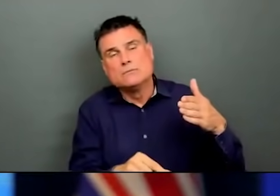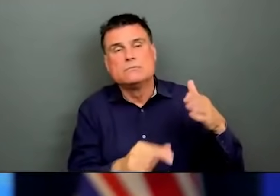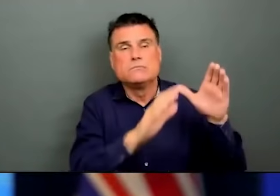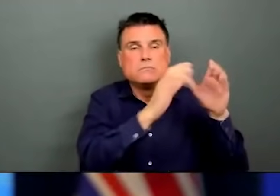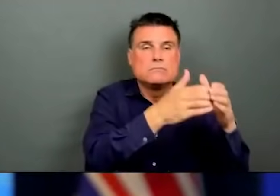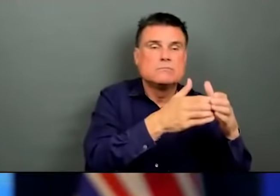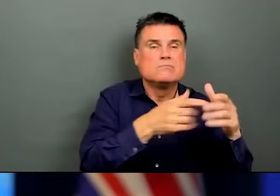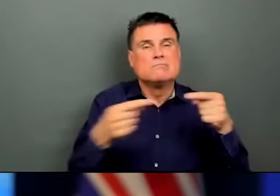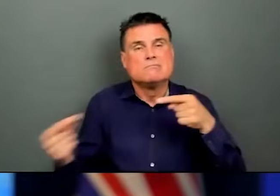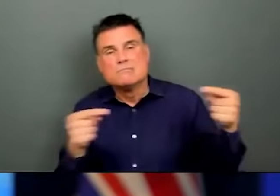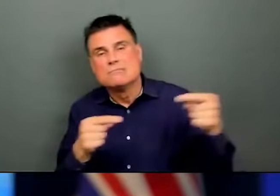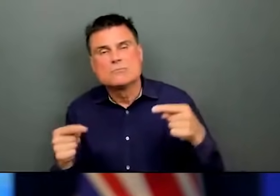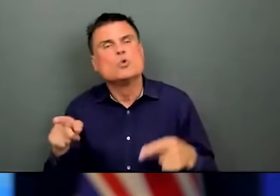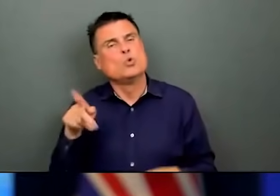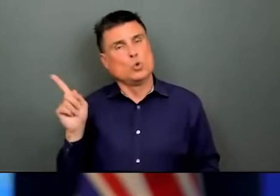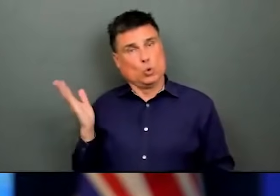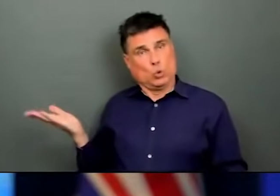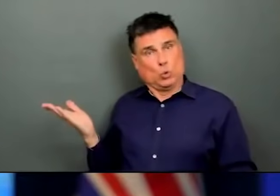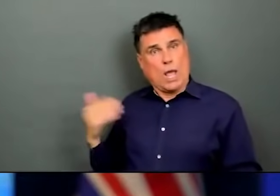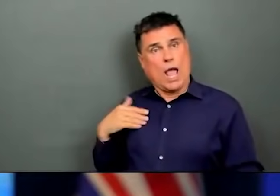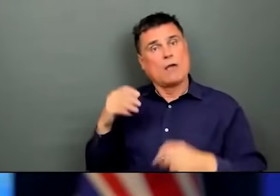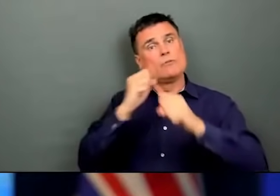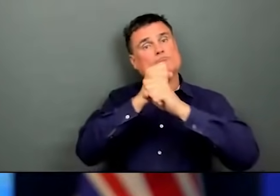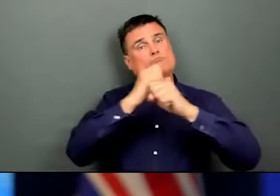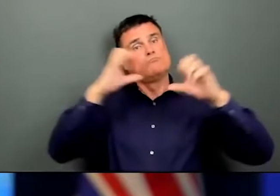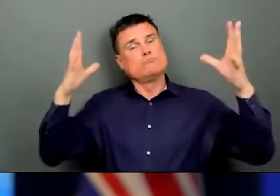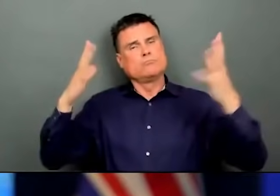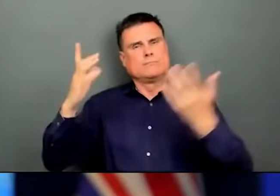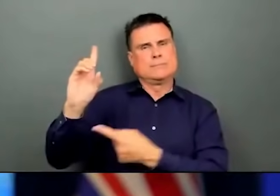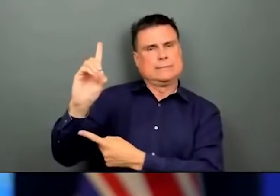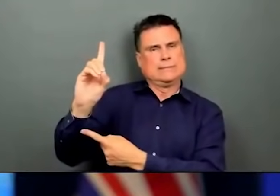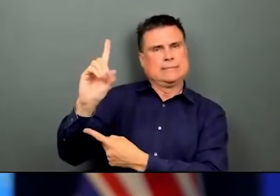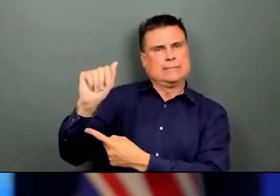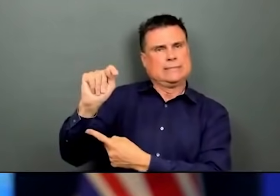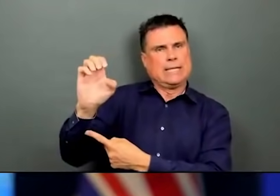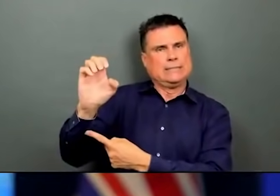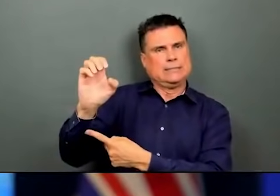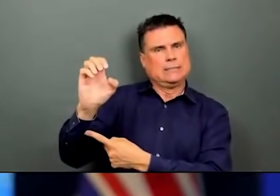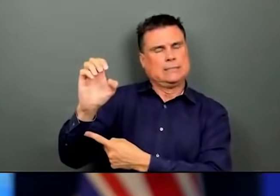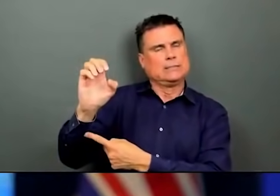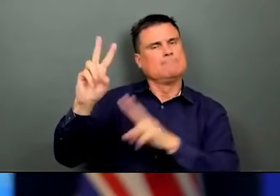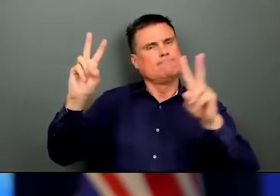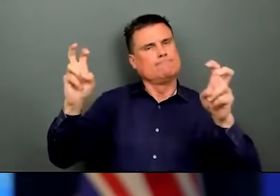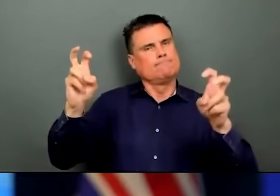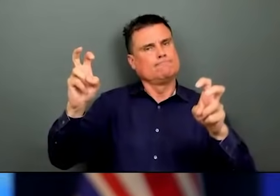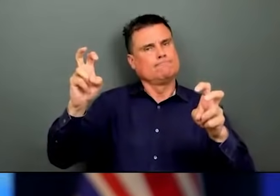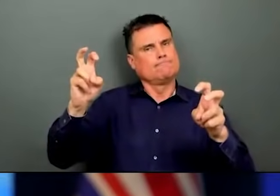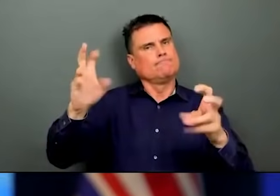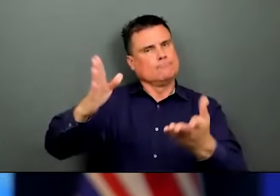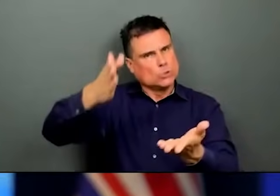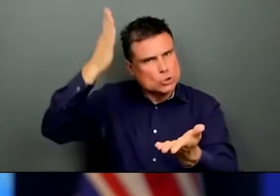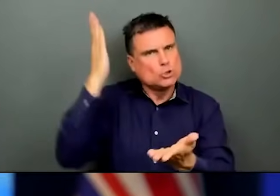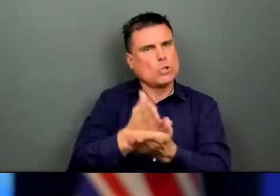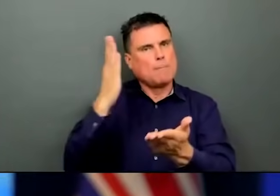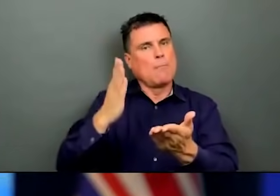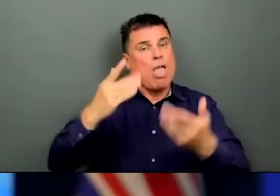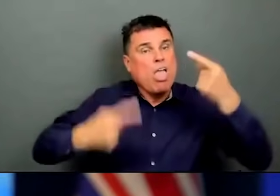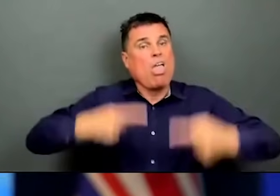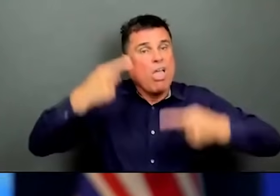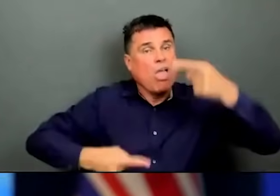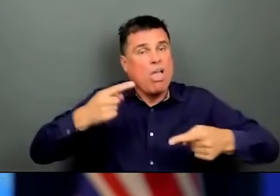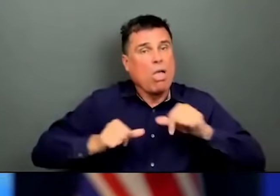And, because people are saying that the end game here is the halt of old growth logging in British Columbia. It's a finite resource on the island.